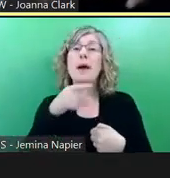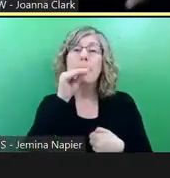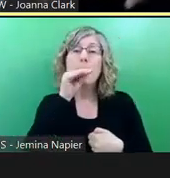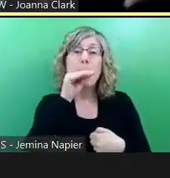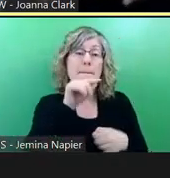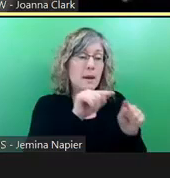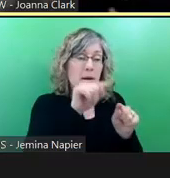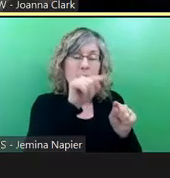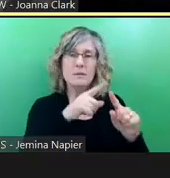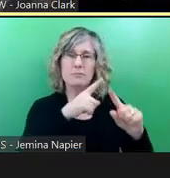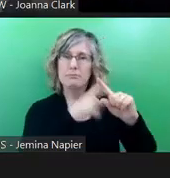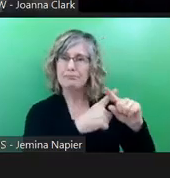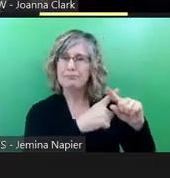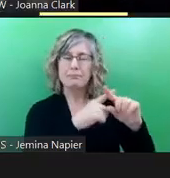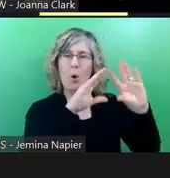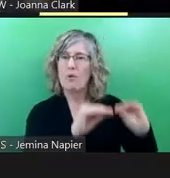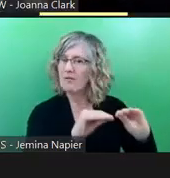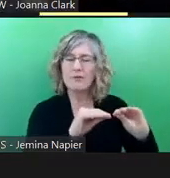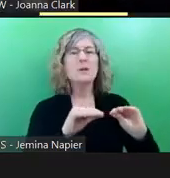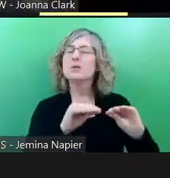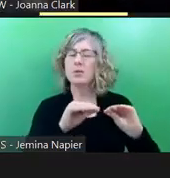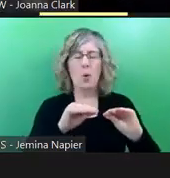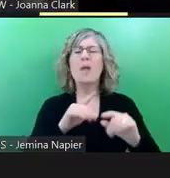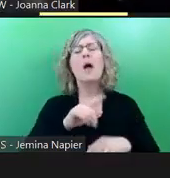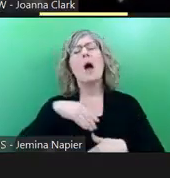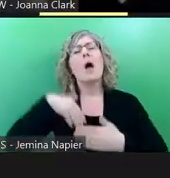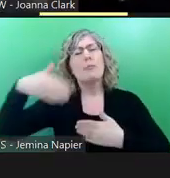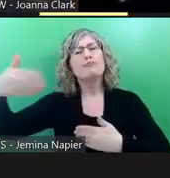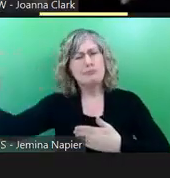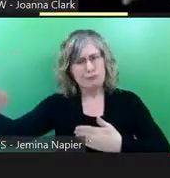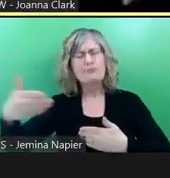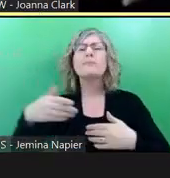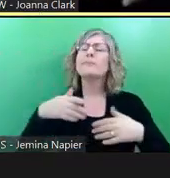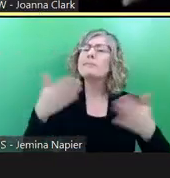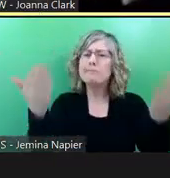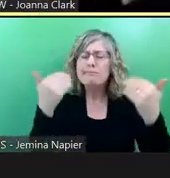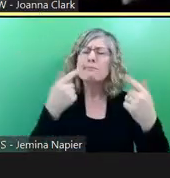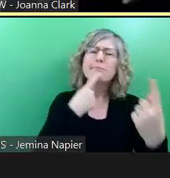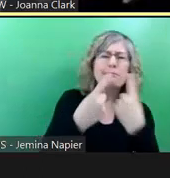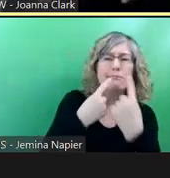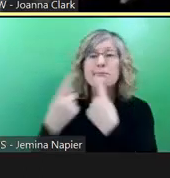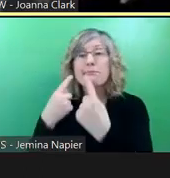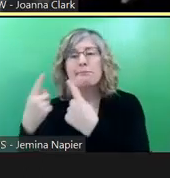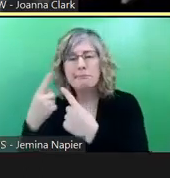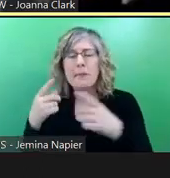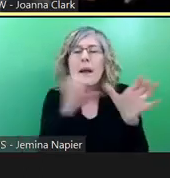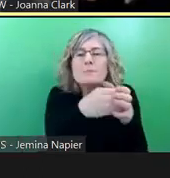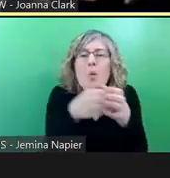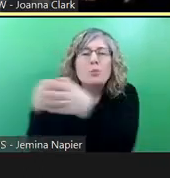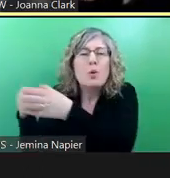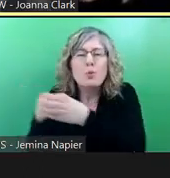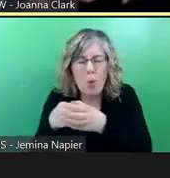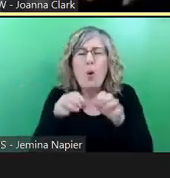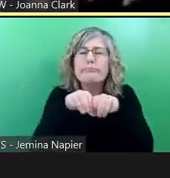Once we come on to the more participatory part of the proceedings, then you'll be in smaller groups and you'll be able to, we'll